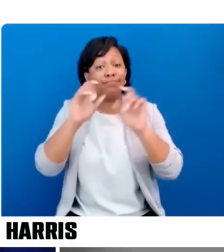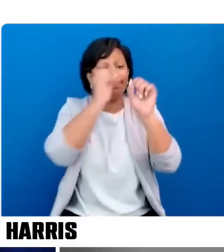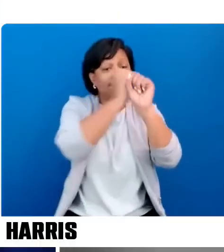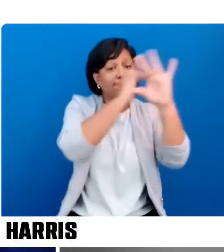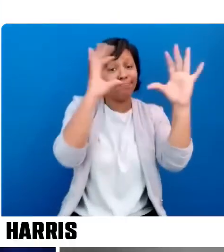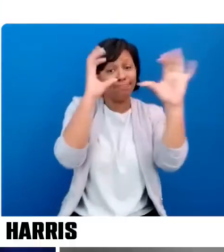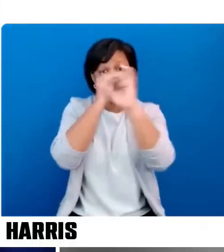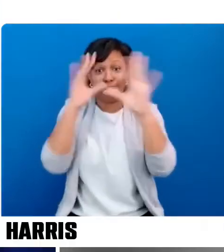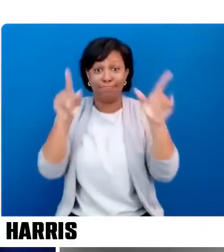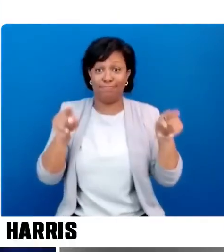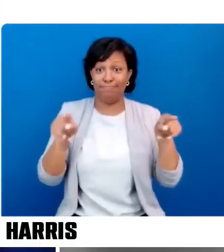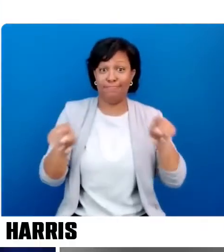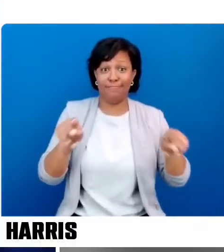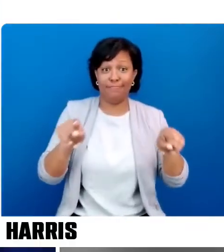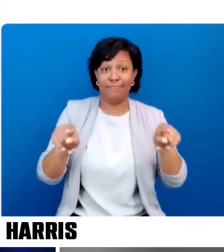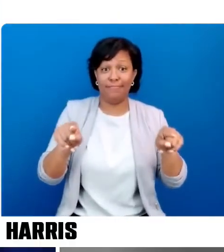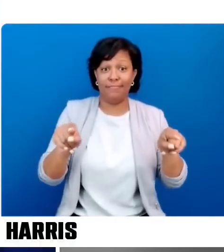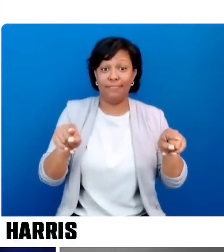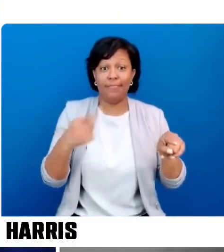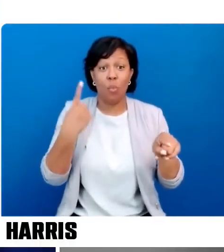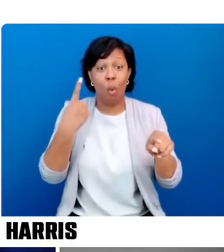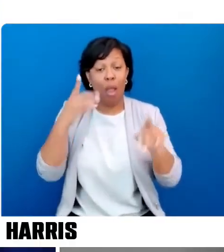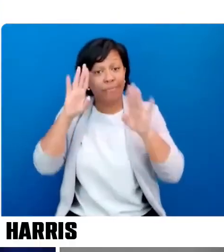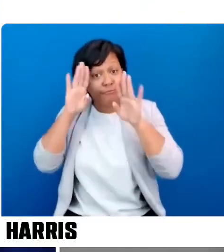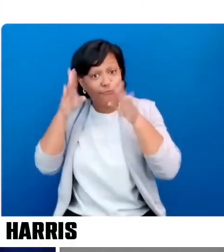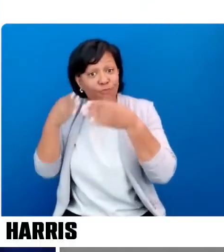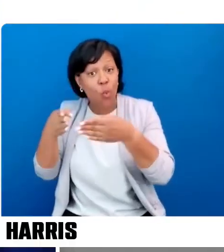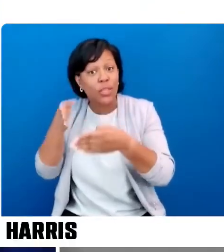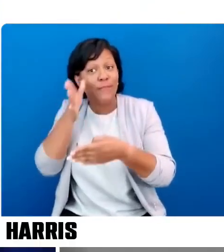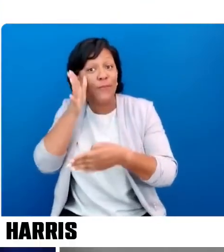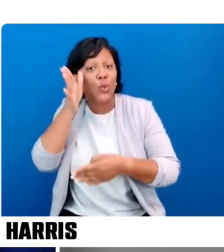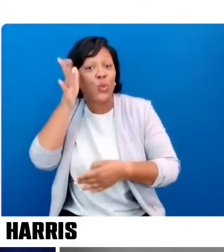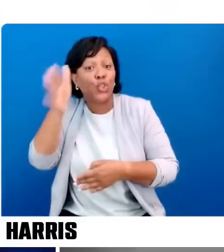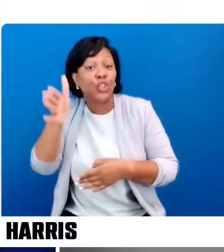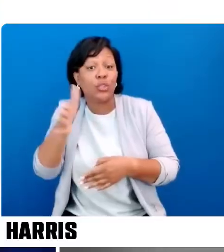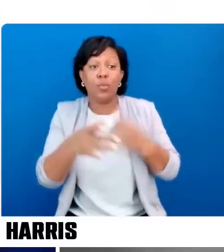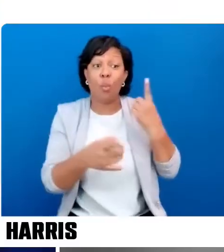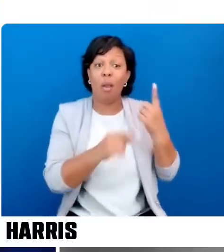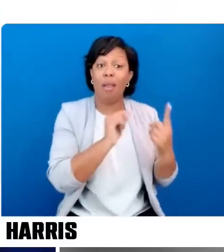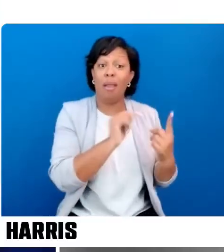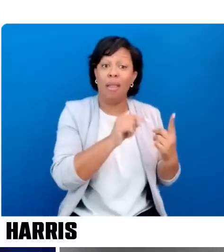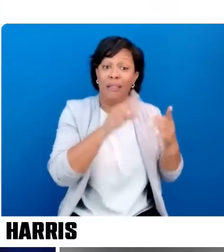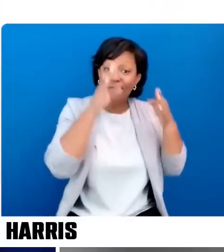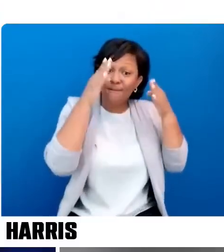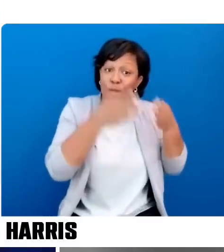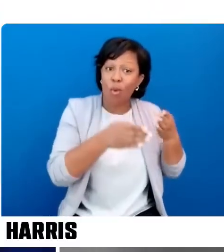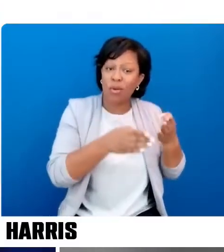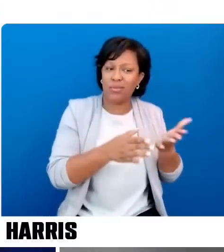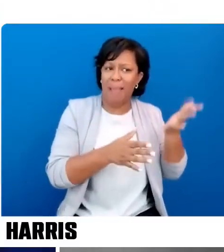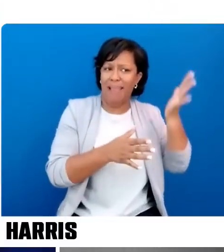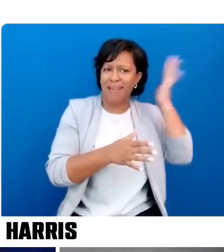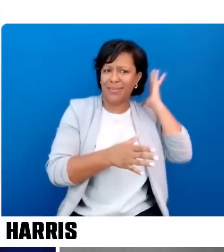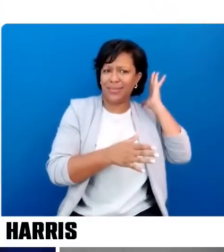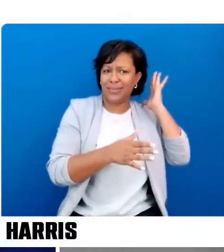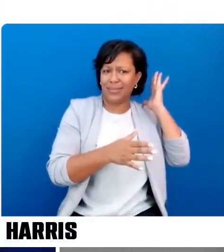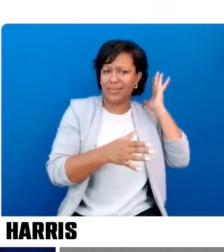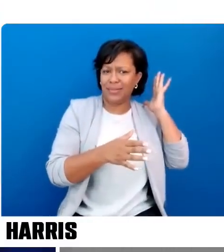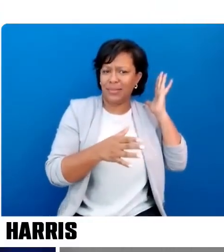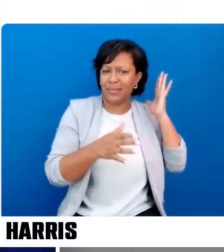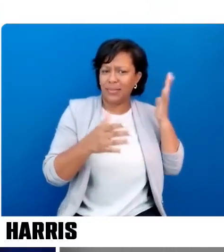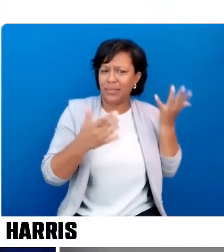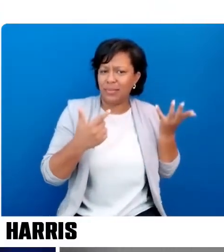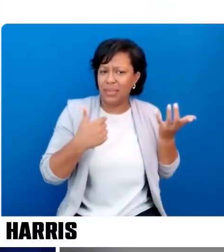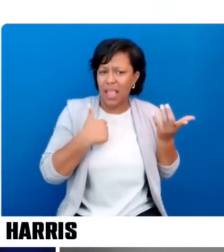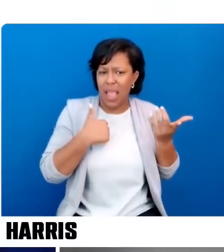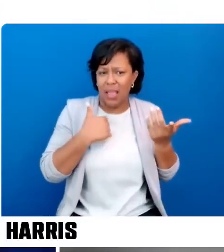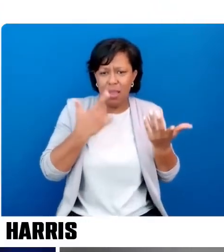and the other that is focused on the past, and an attempt to take us backward. But we're not going back.